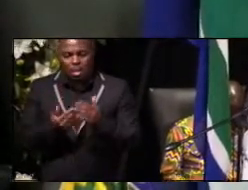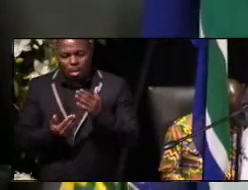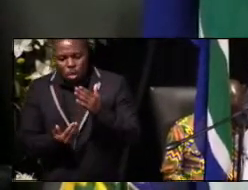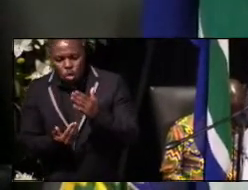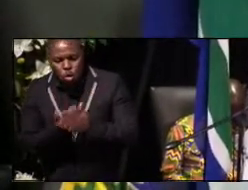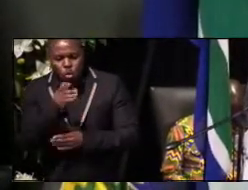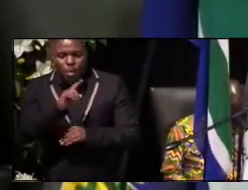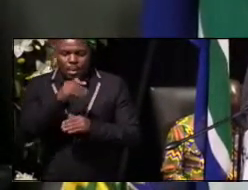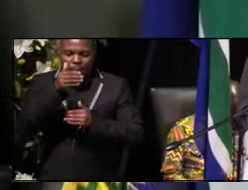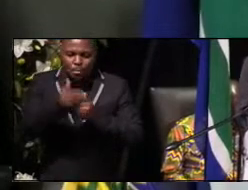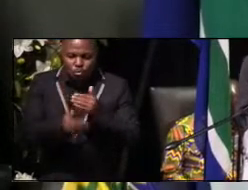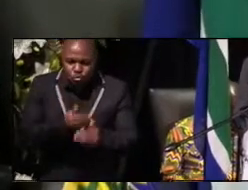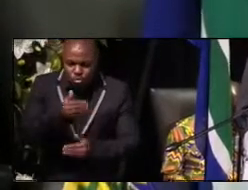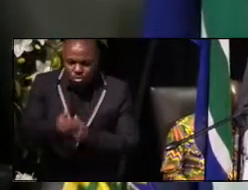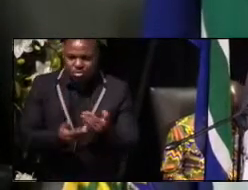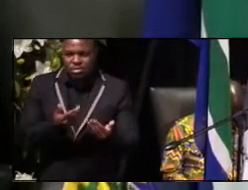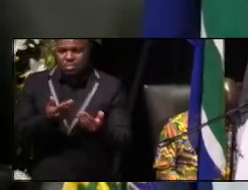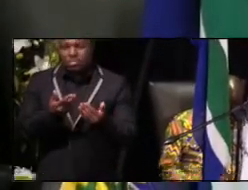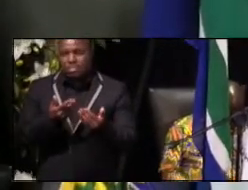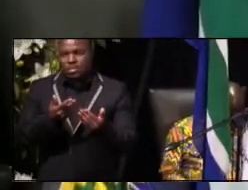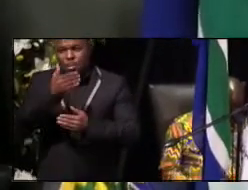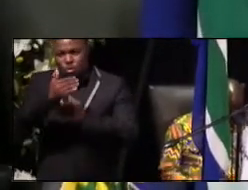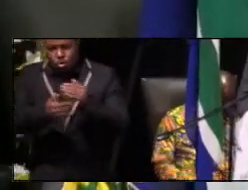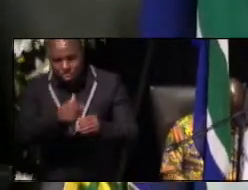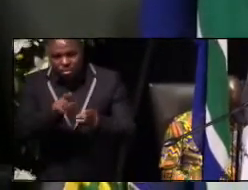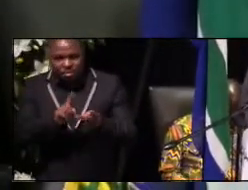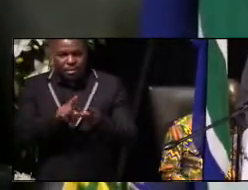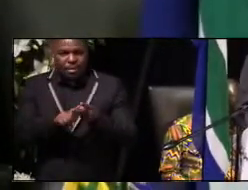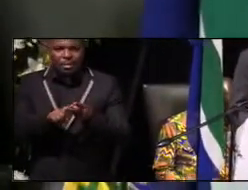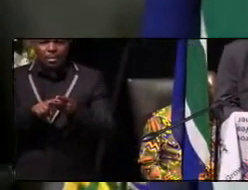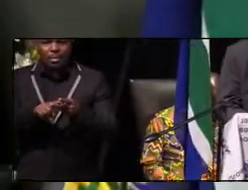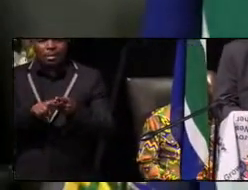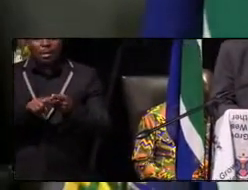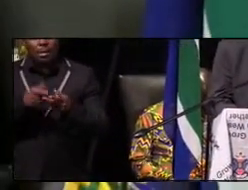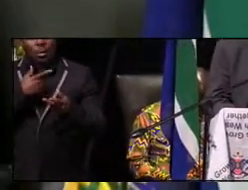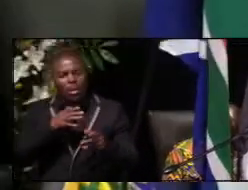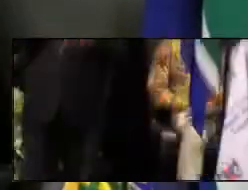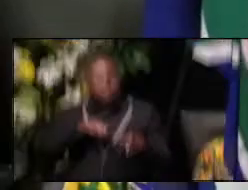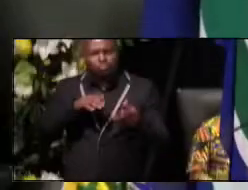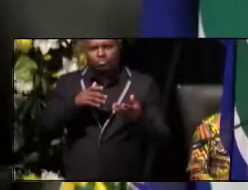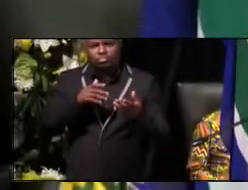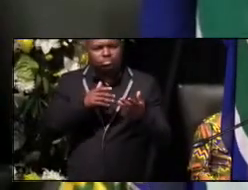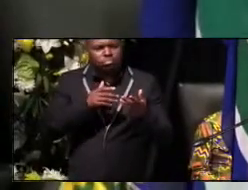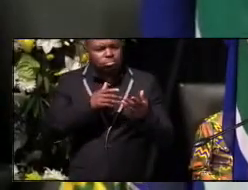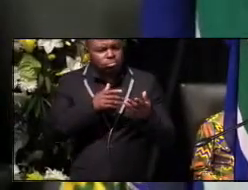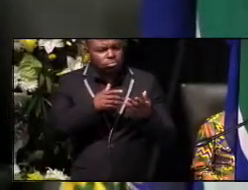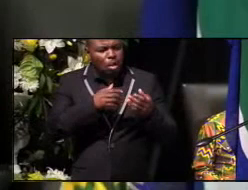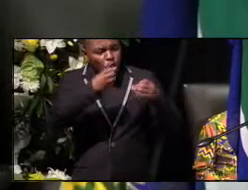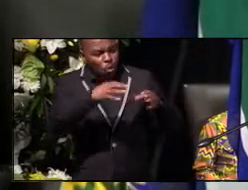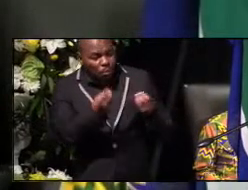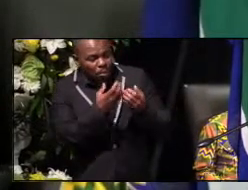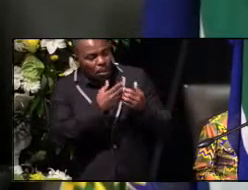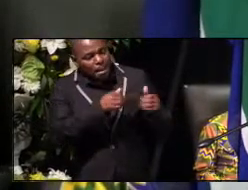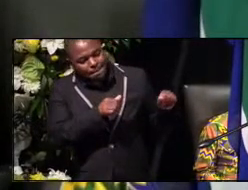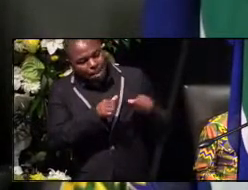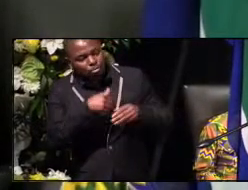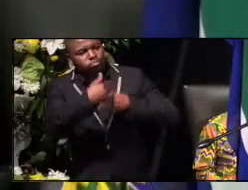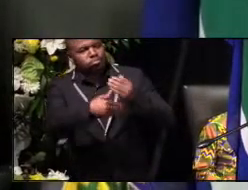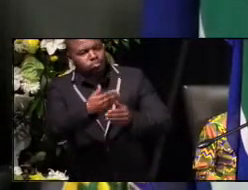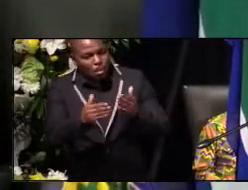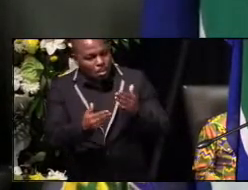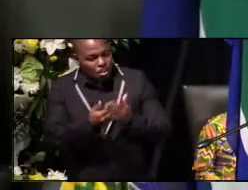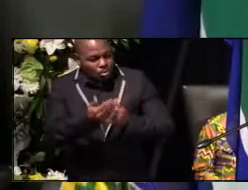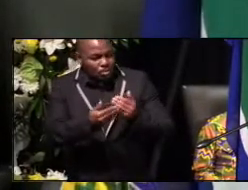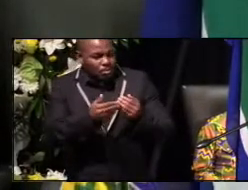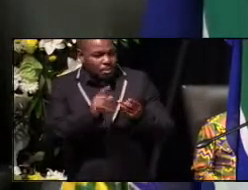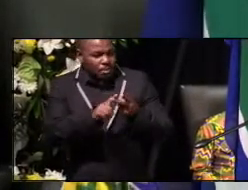process or tribaling process or and recovery process then it means that we must understand very well what